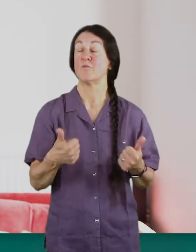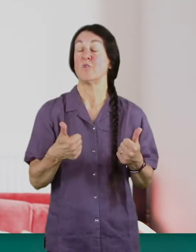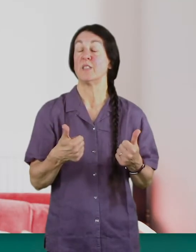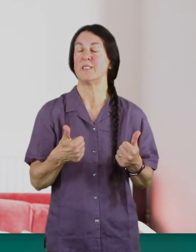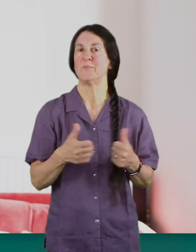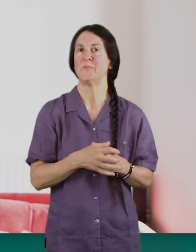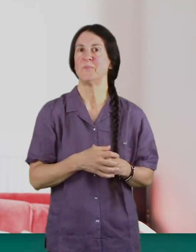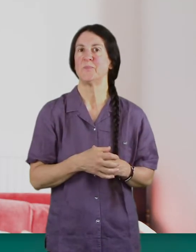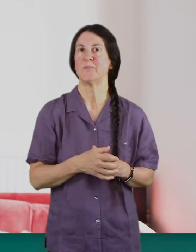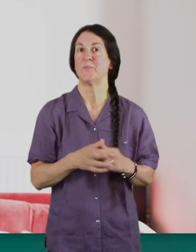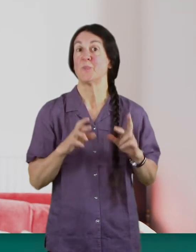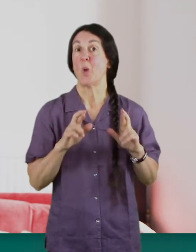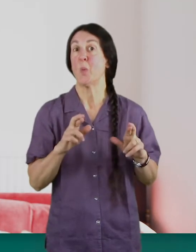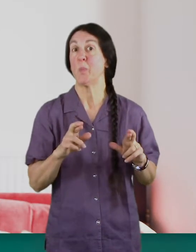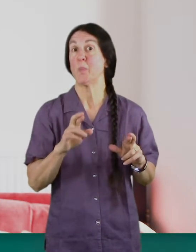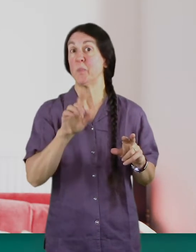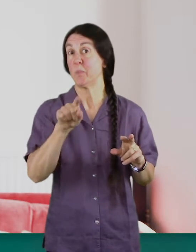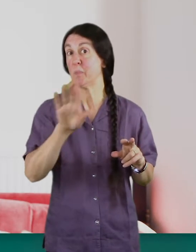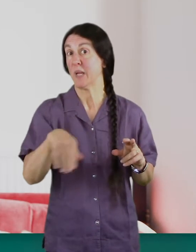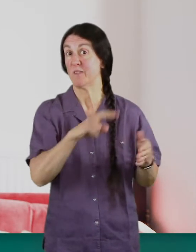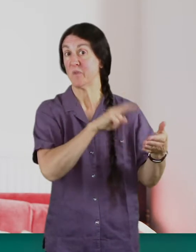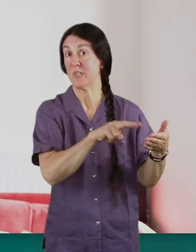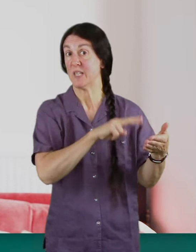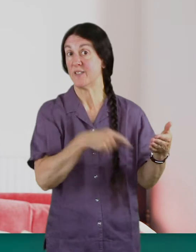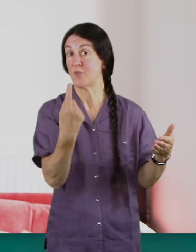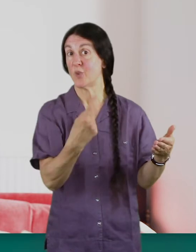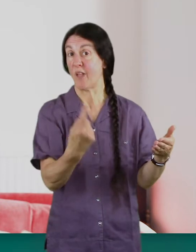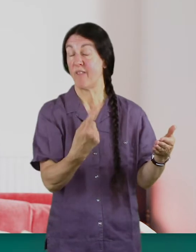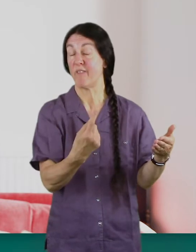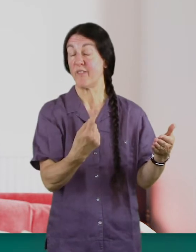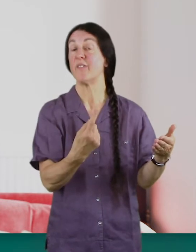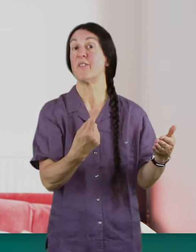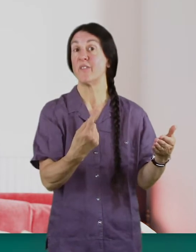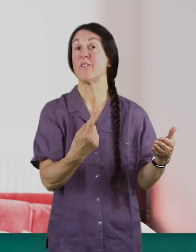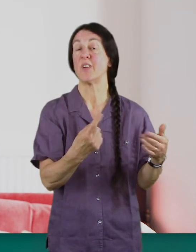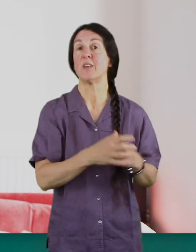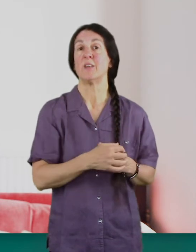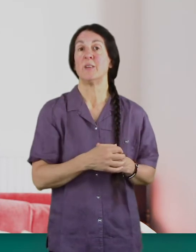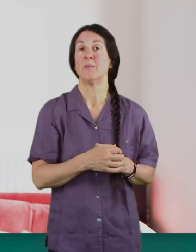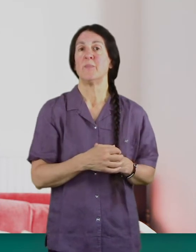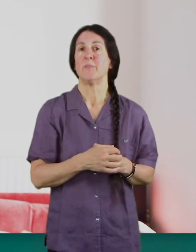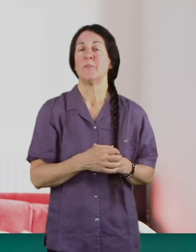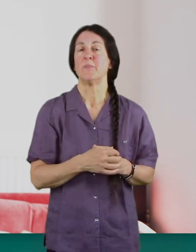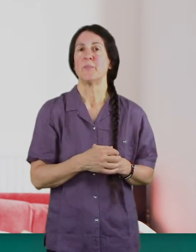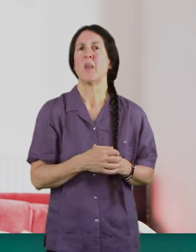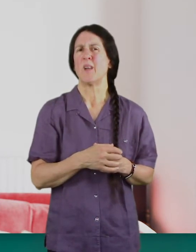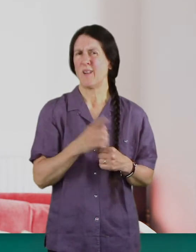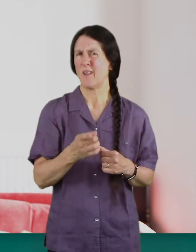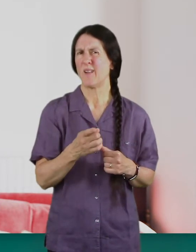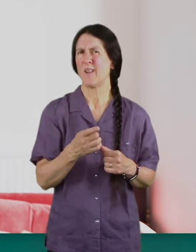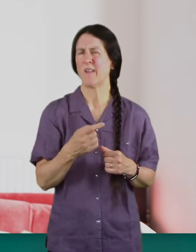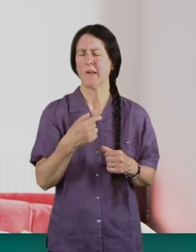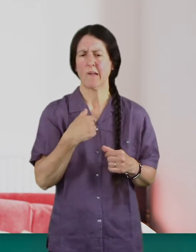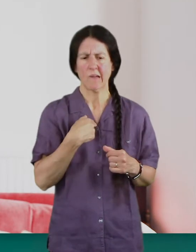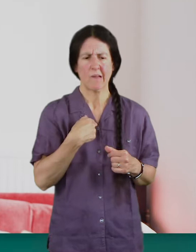Great. Well, hopefully now you've had a chance to read, and if you have read it and you